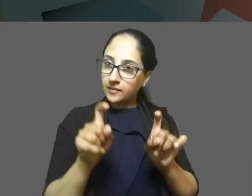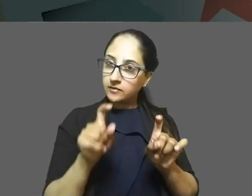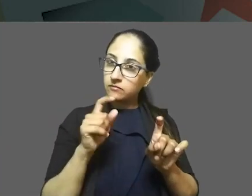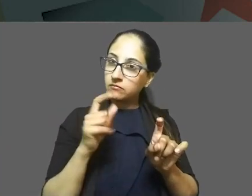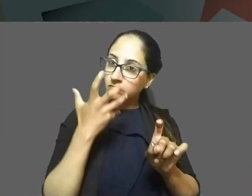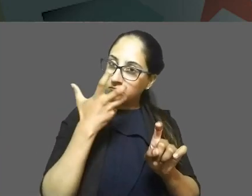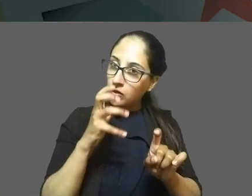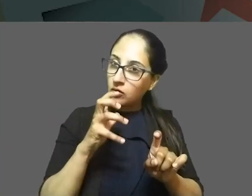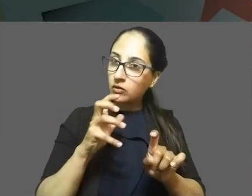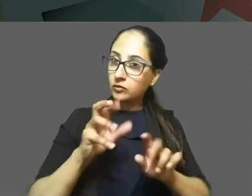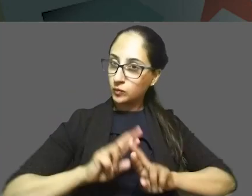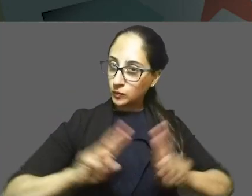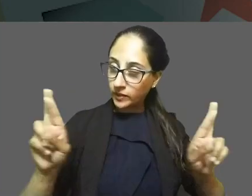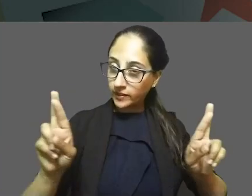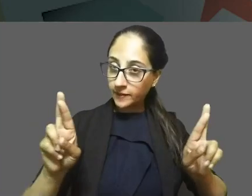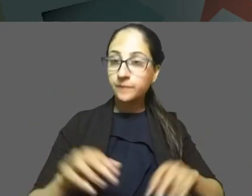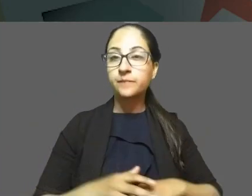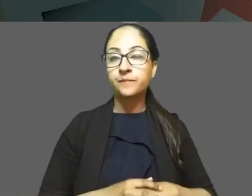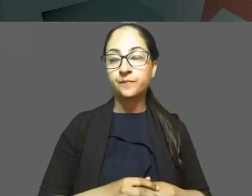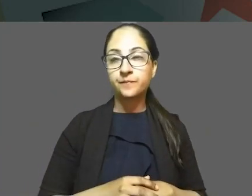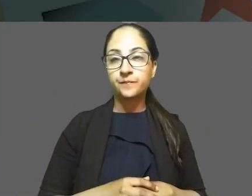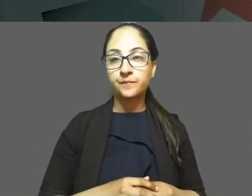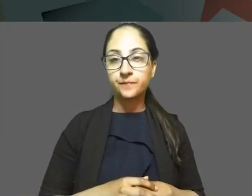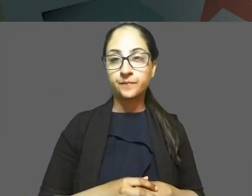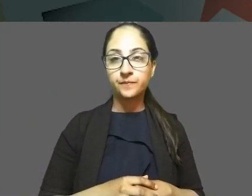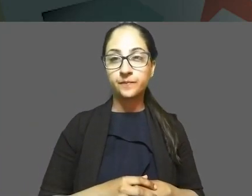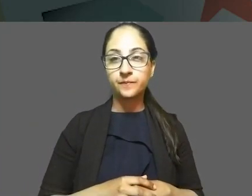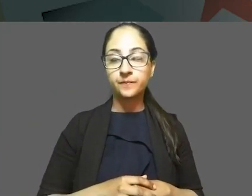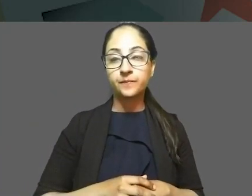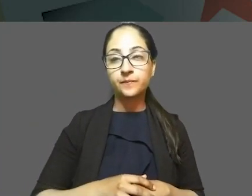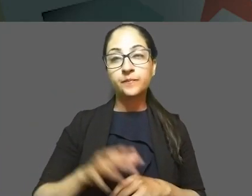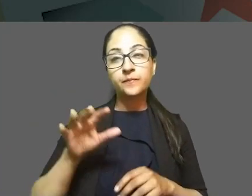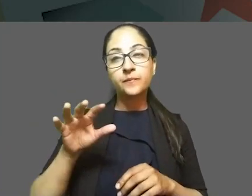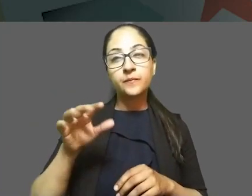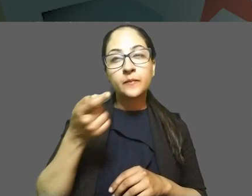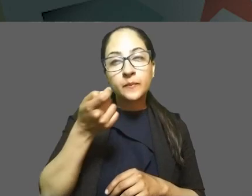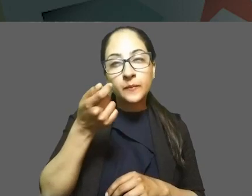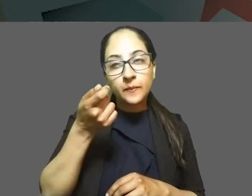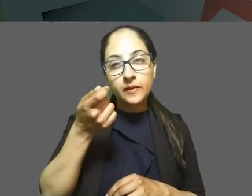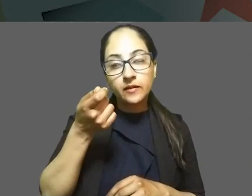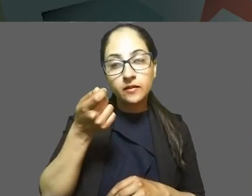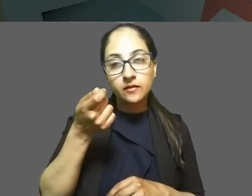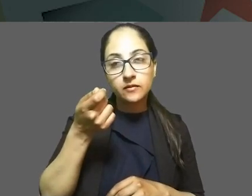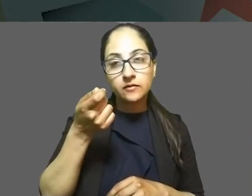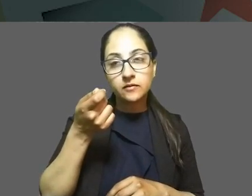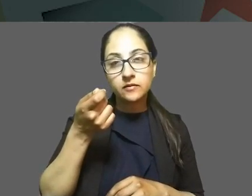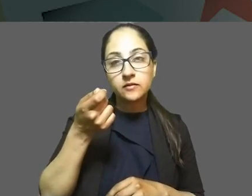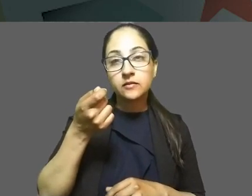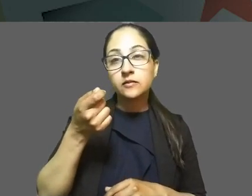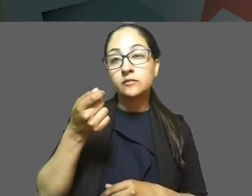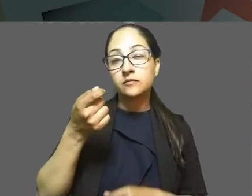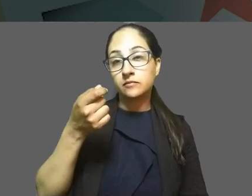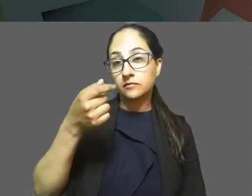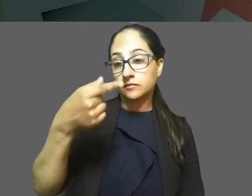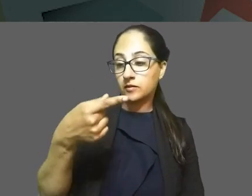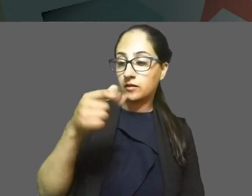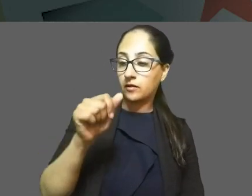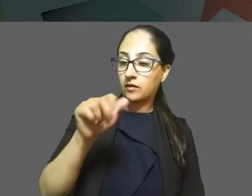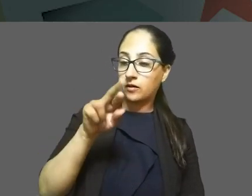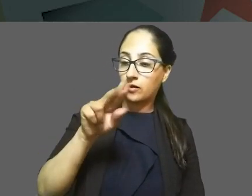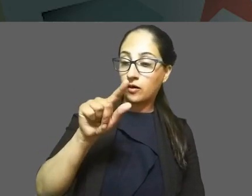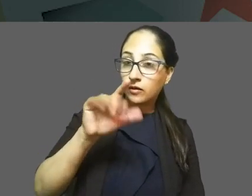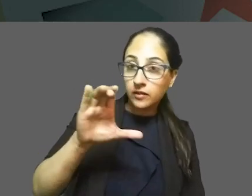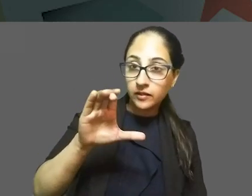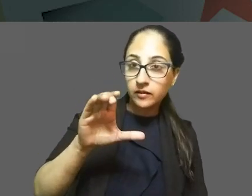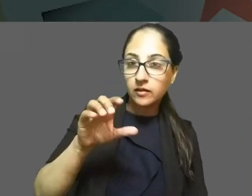and what I do usually to test if the oil is hot is I get a little bit